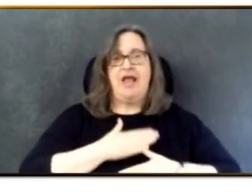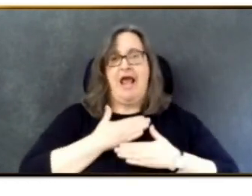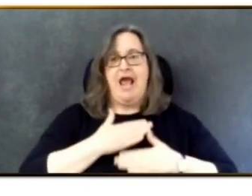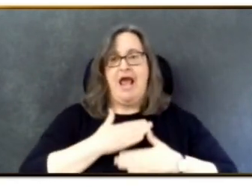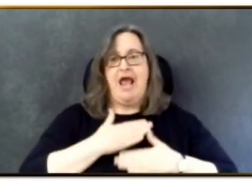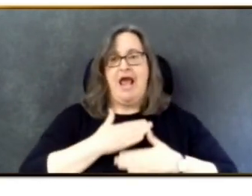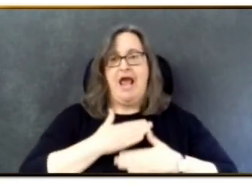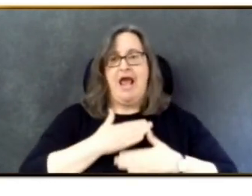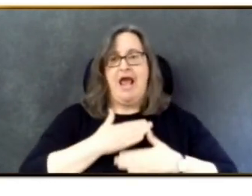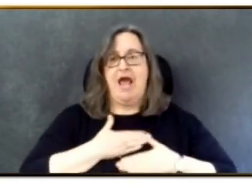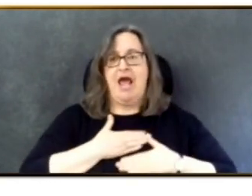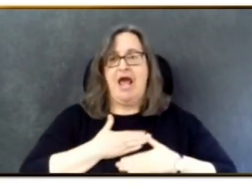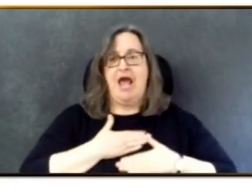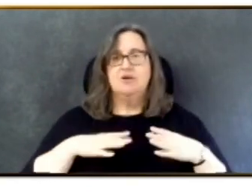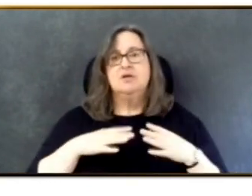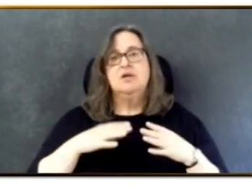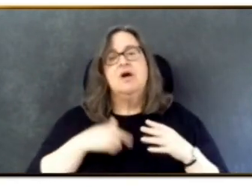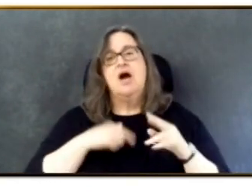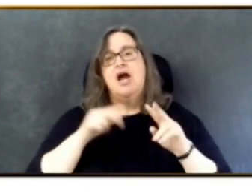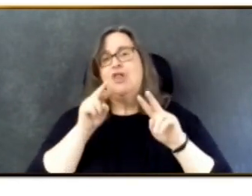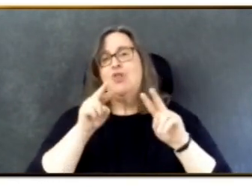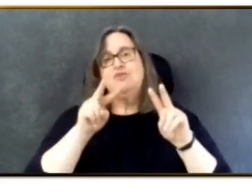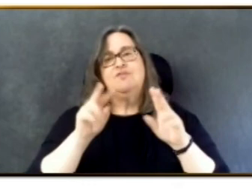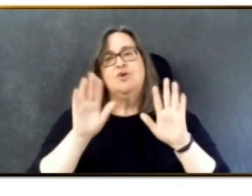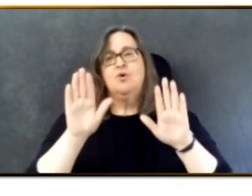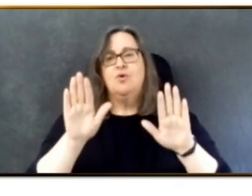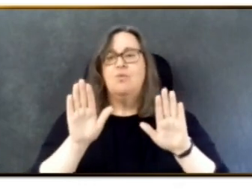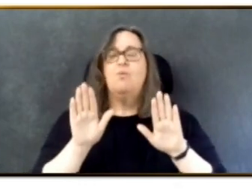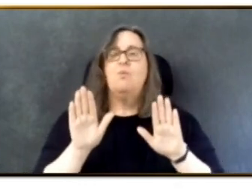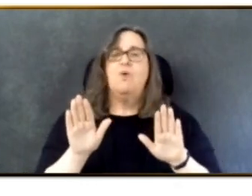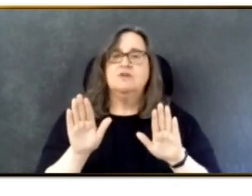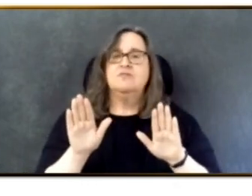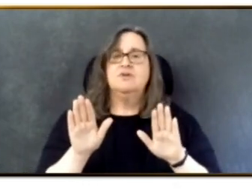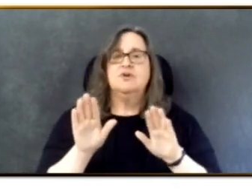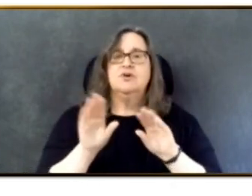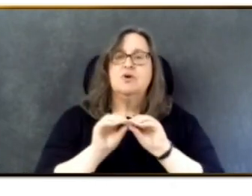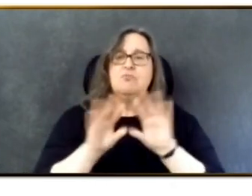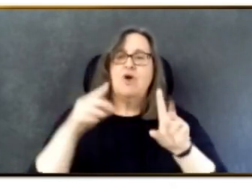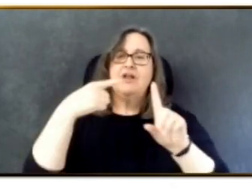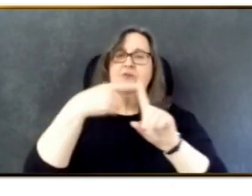holidays, and look forward to a wonderfully bright 2021.